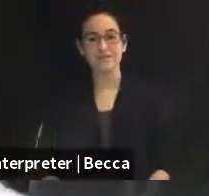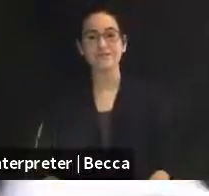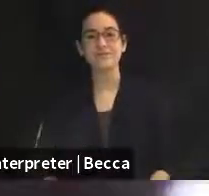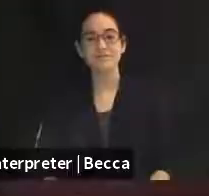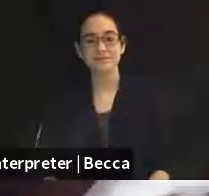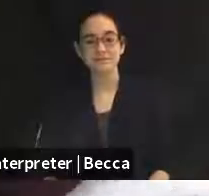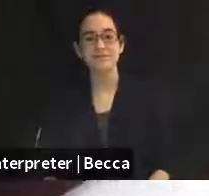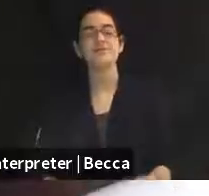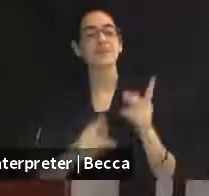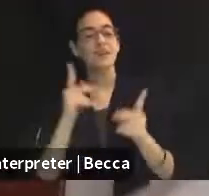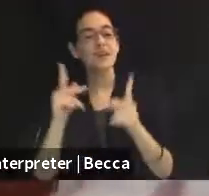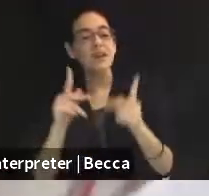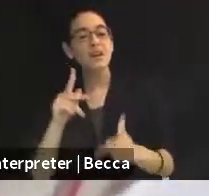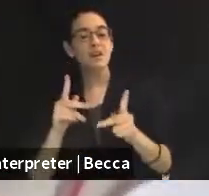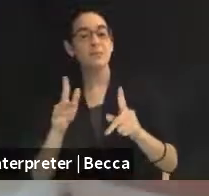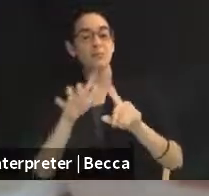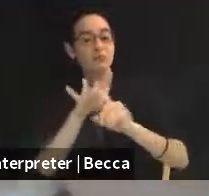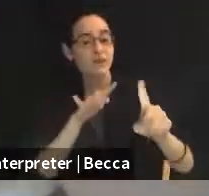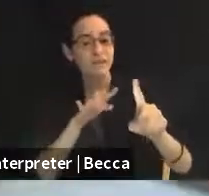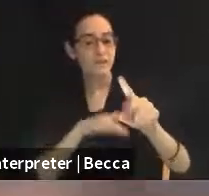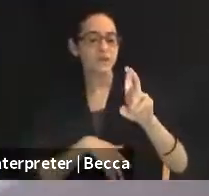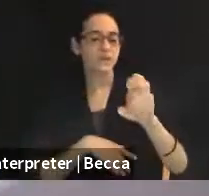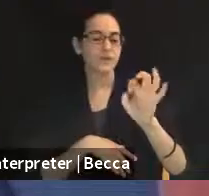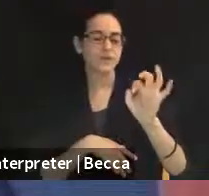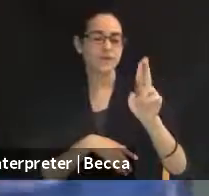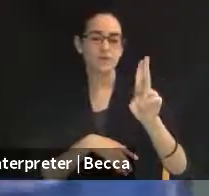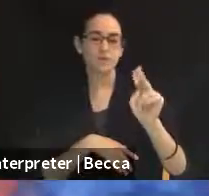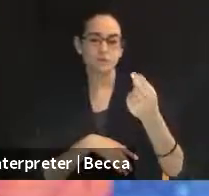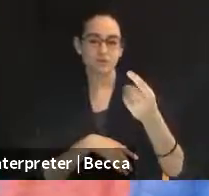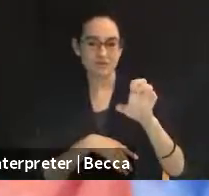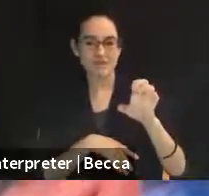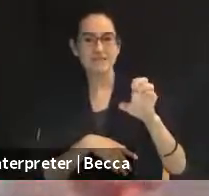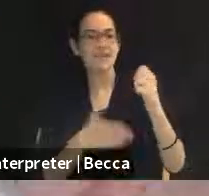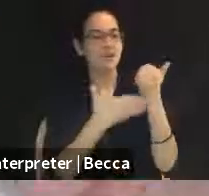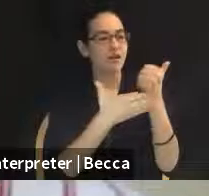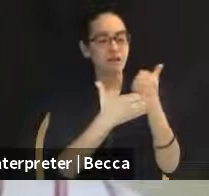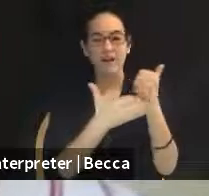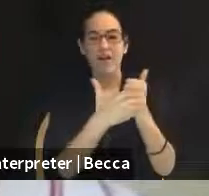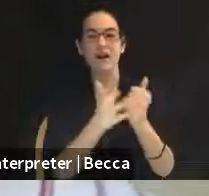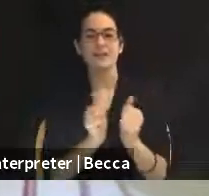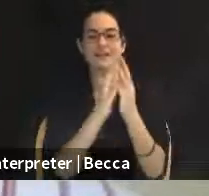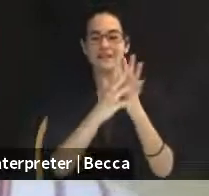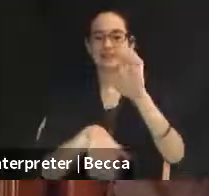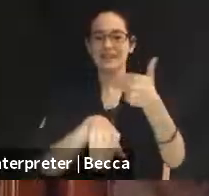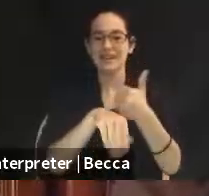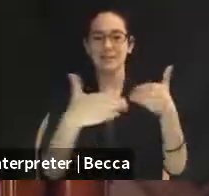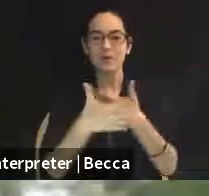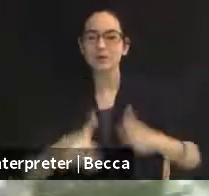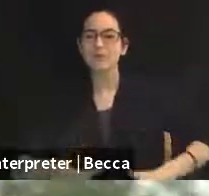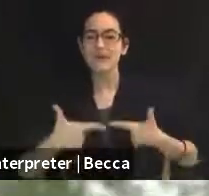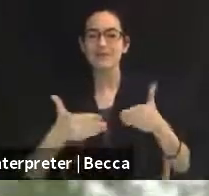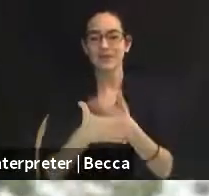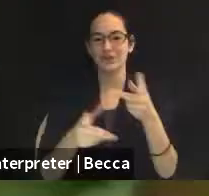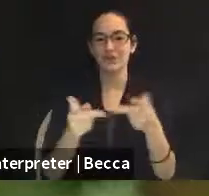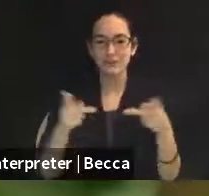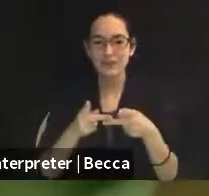Displaced people and refugees are cared for and provided guidance as they establish their new life in a new place.